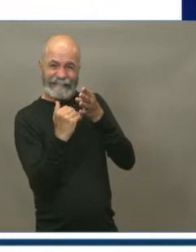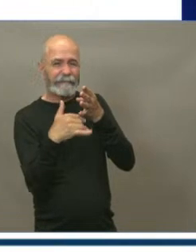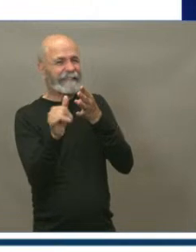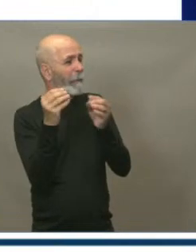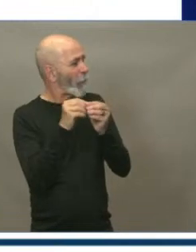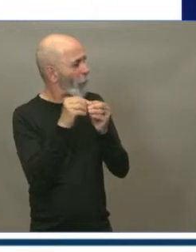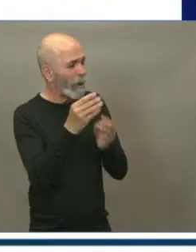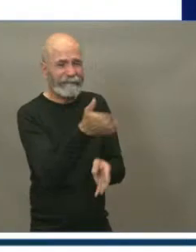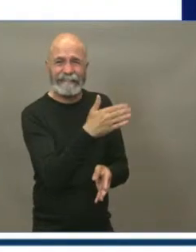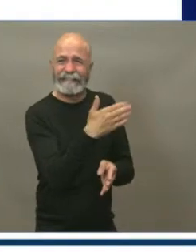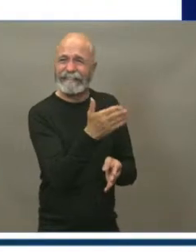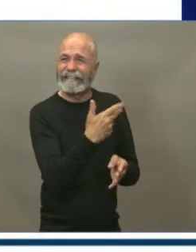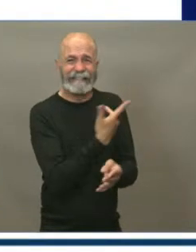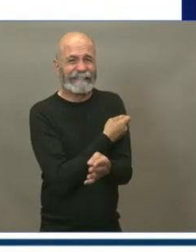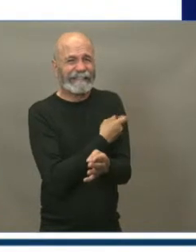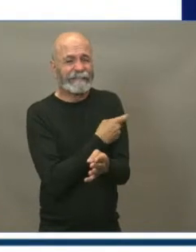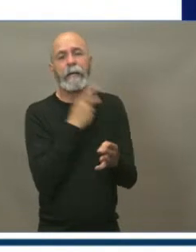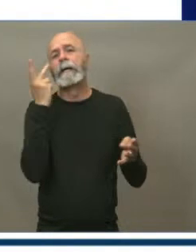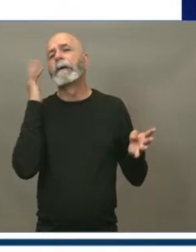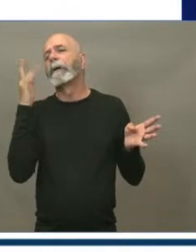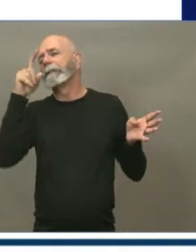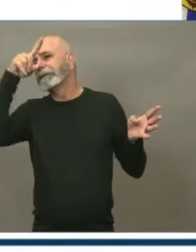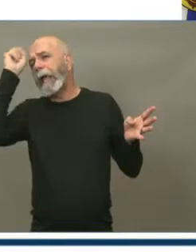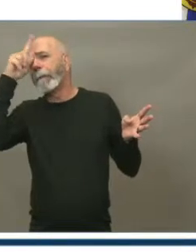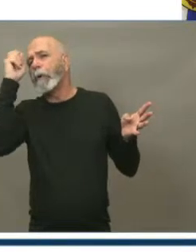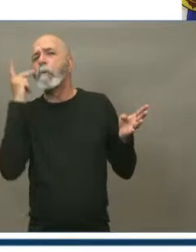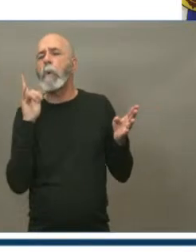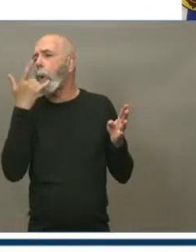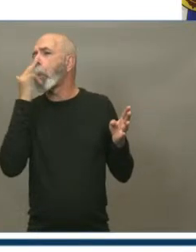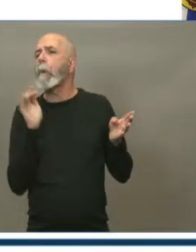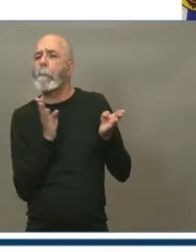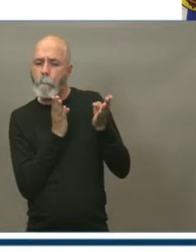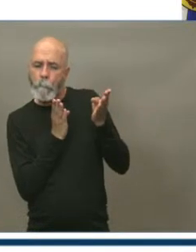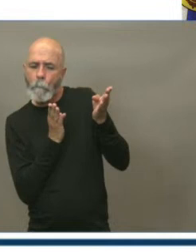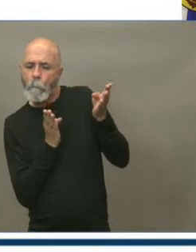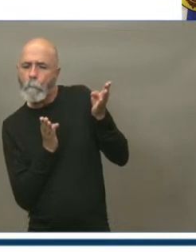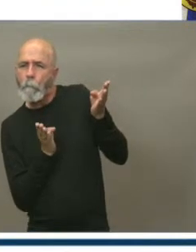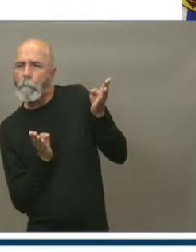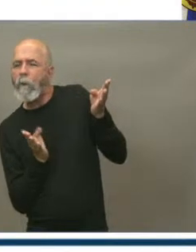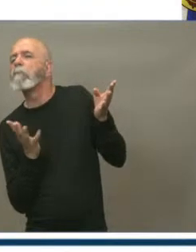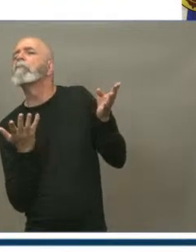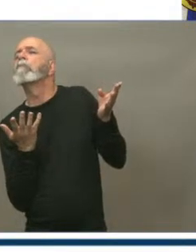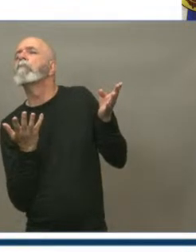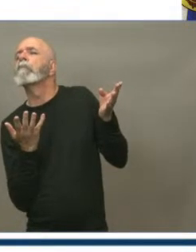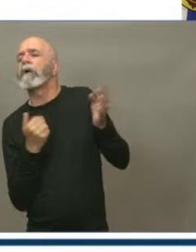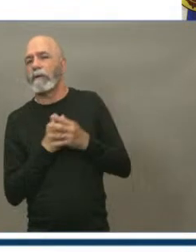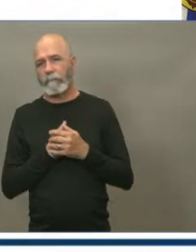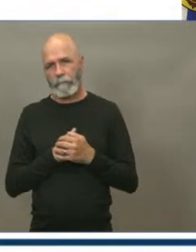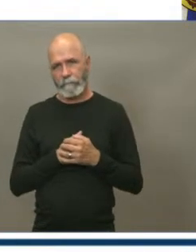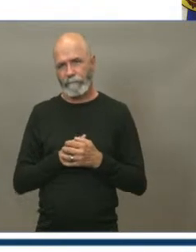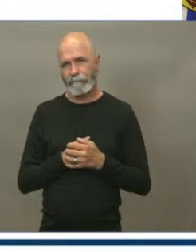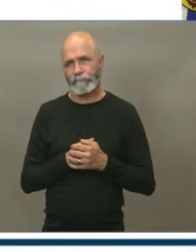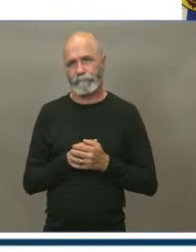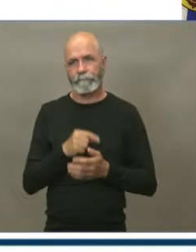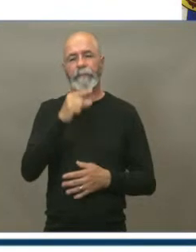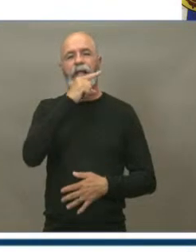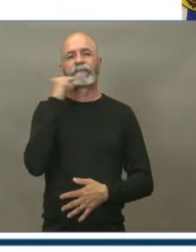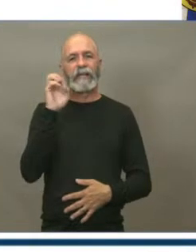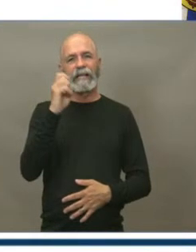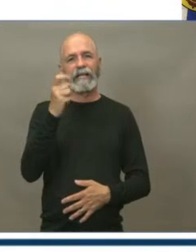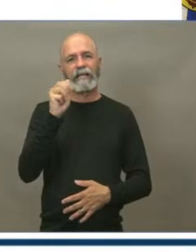start thinking about what a summer looks like. Next, we'll go to Tim Bousquet from the Halifax Examiner. Go ahead, Tim.